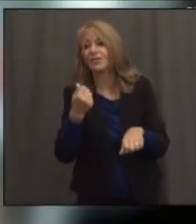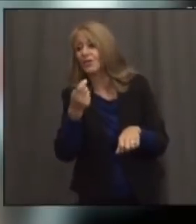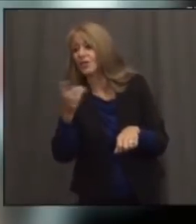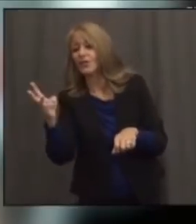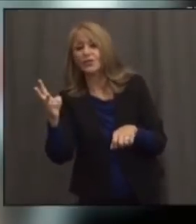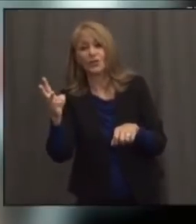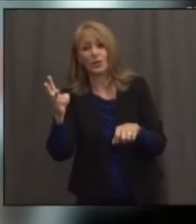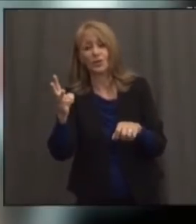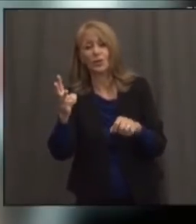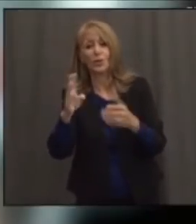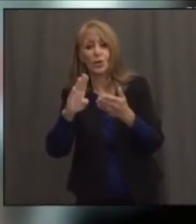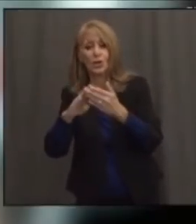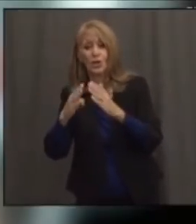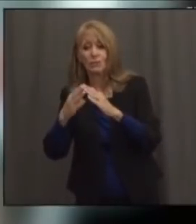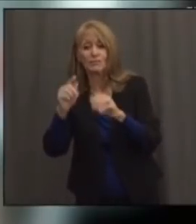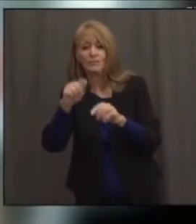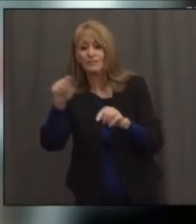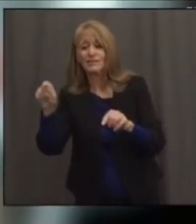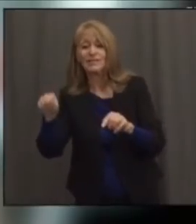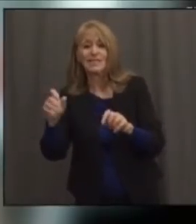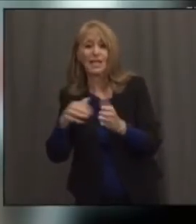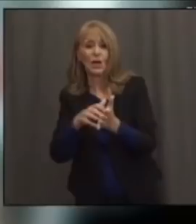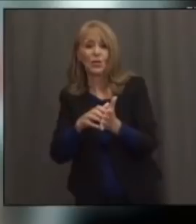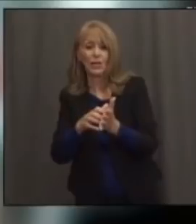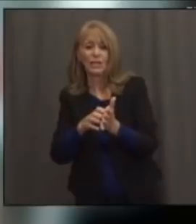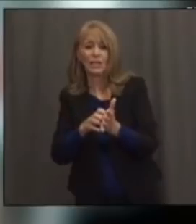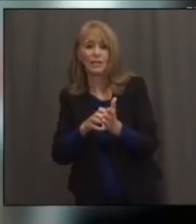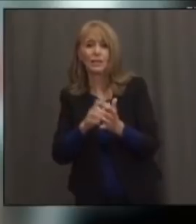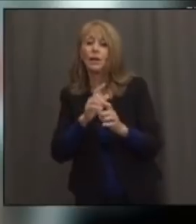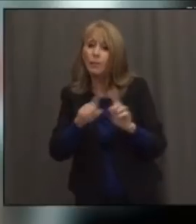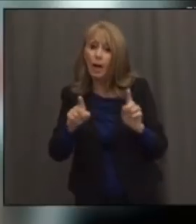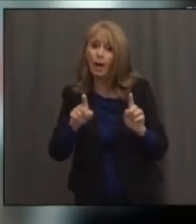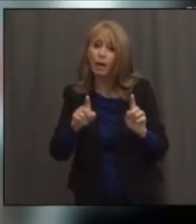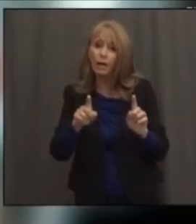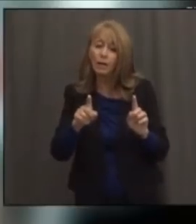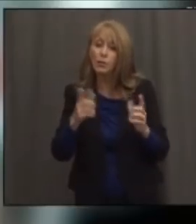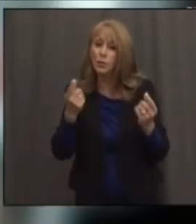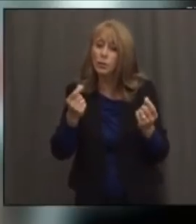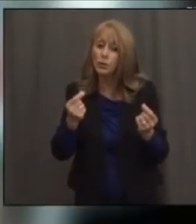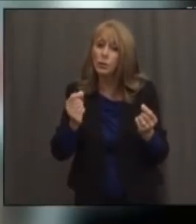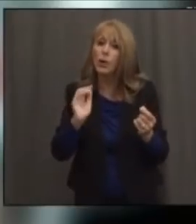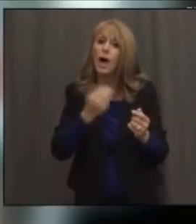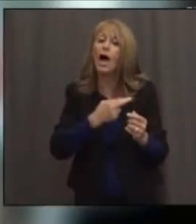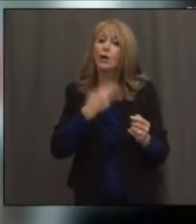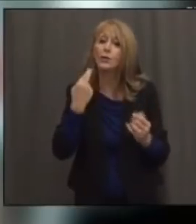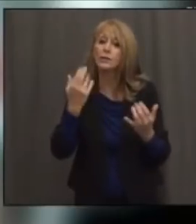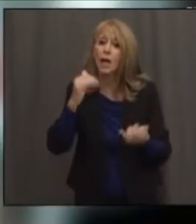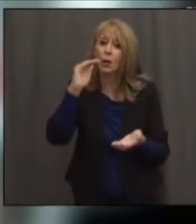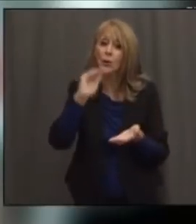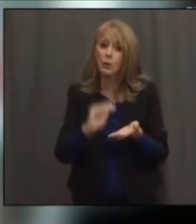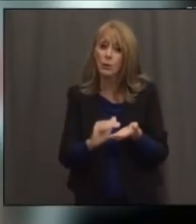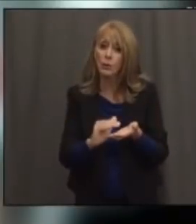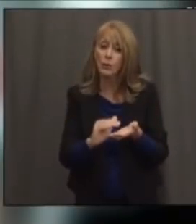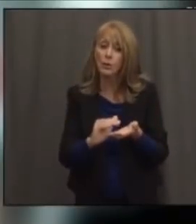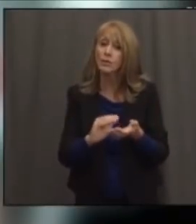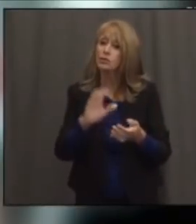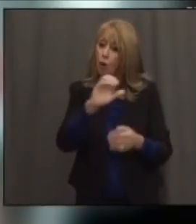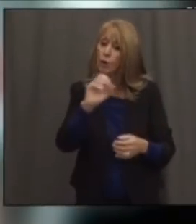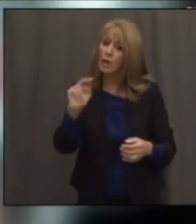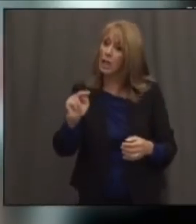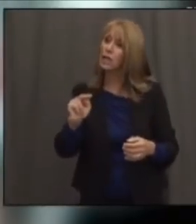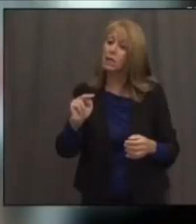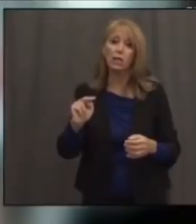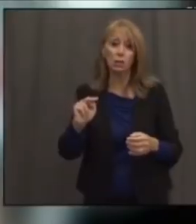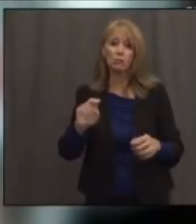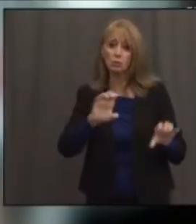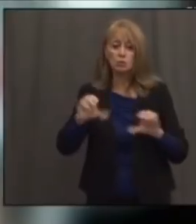state and elsewhere around the country. I think we've done a lot to substantially reduce our risk. So we're in much better shape than most. And I